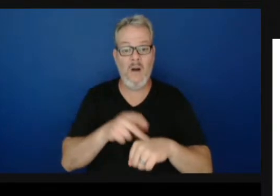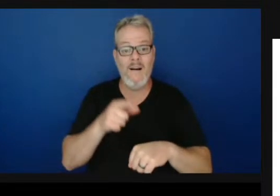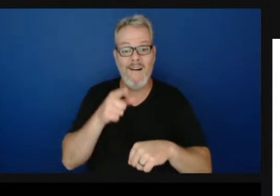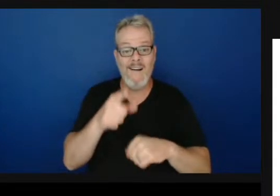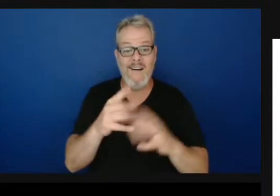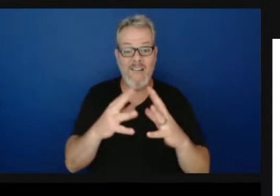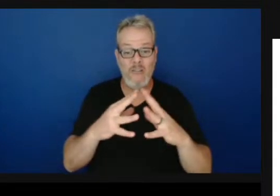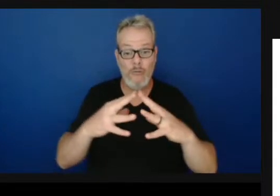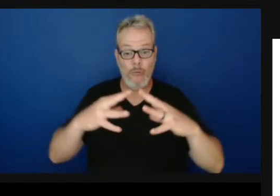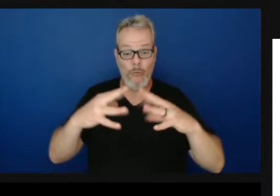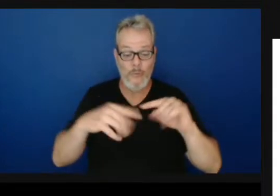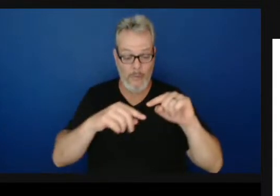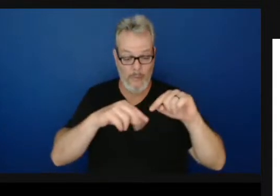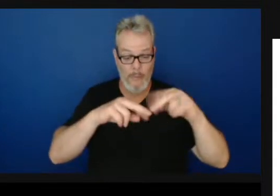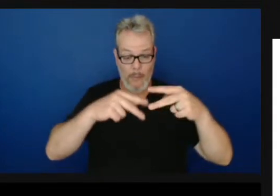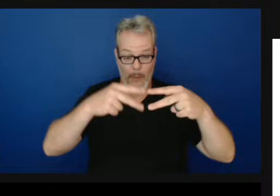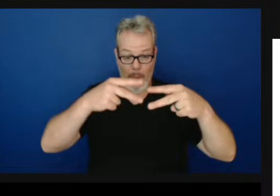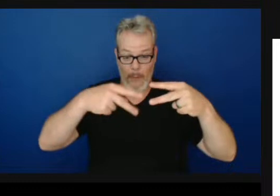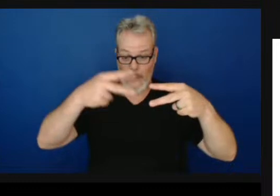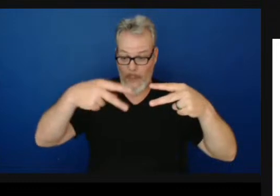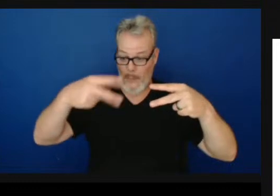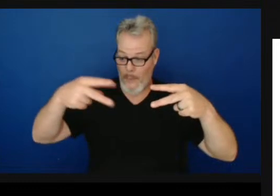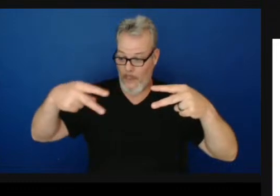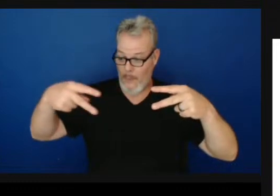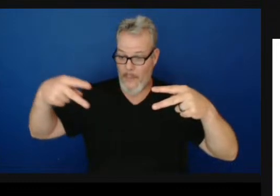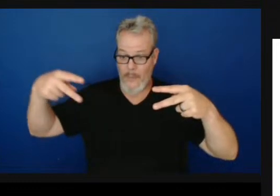little adjustment 3 weeks ago looks like it's